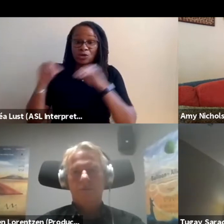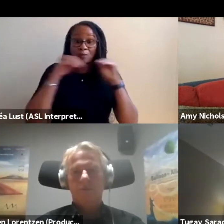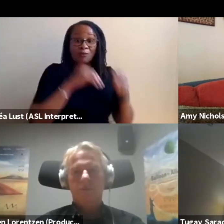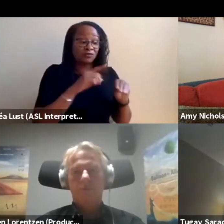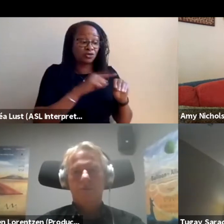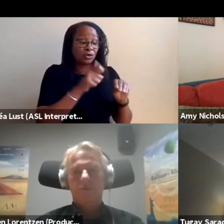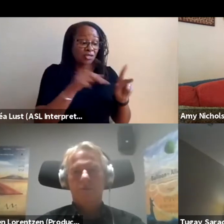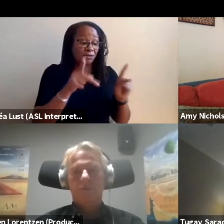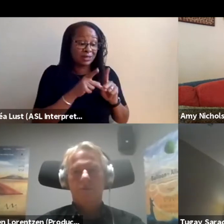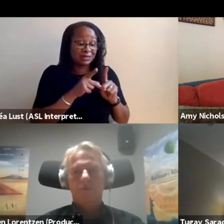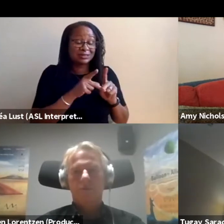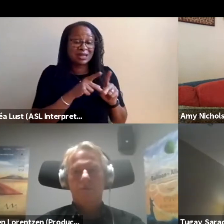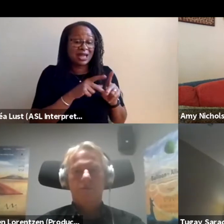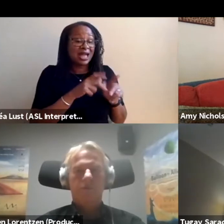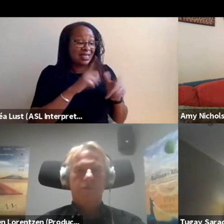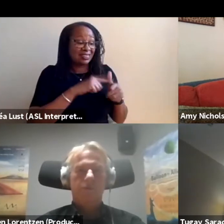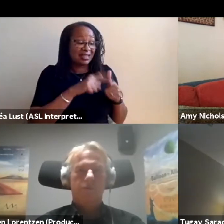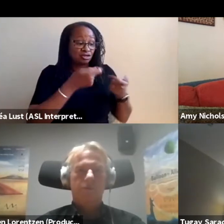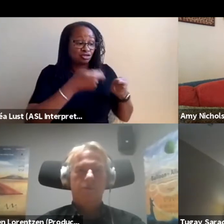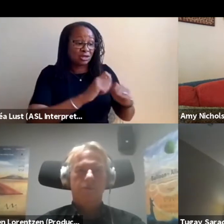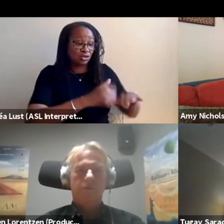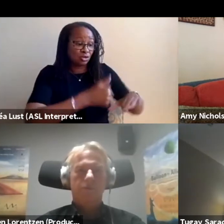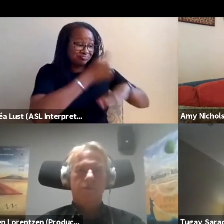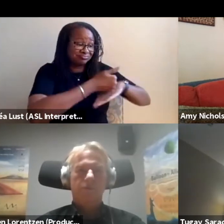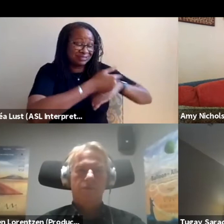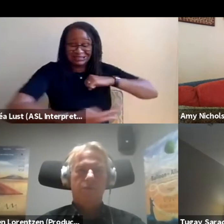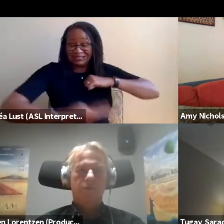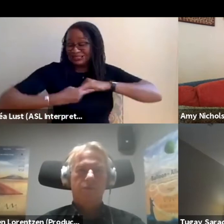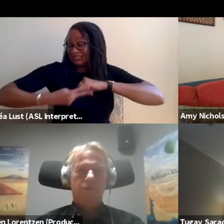immigrate, then you try to keep that